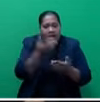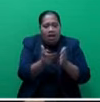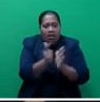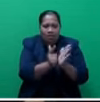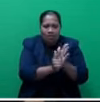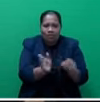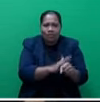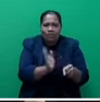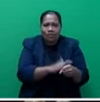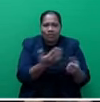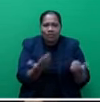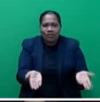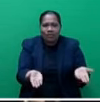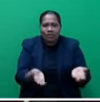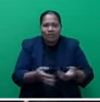made.